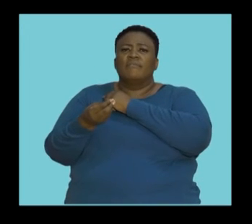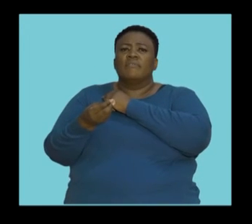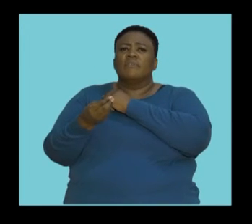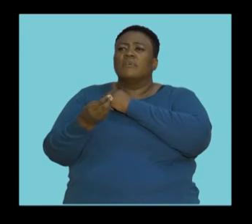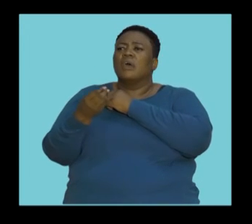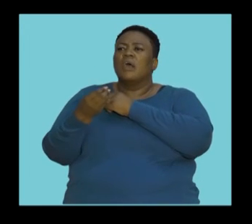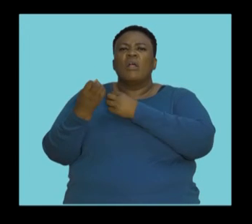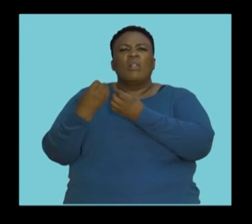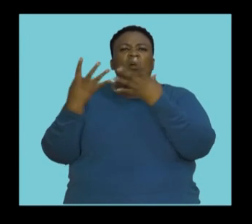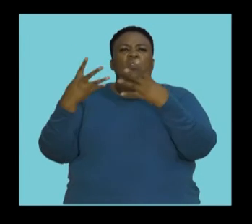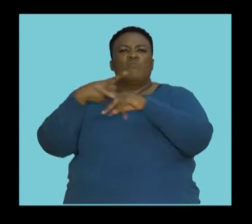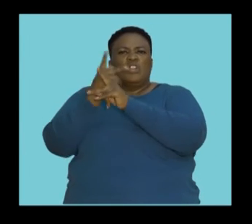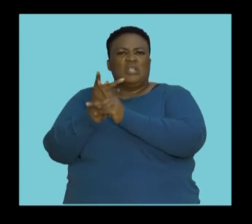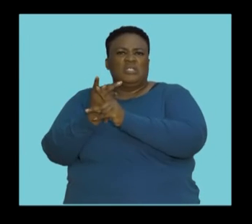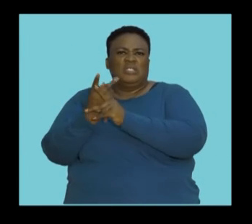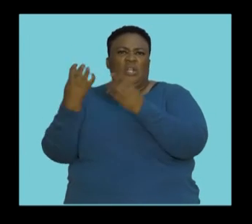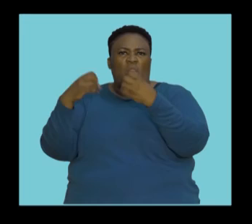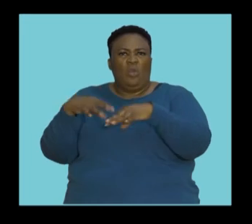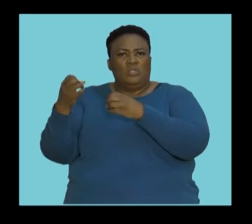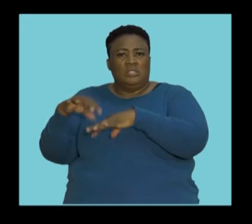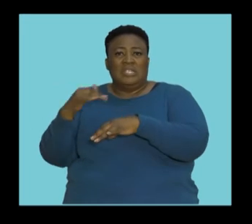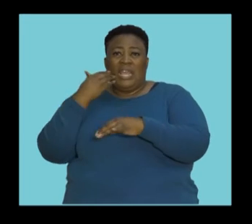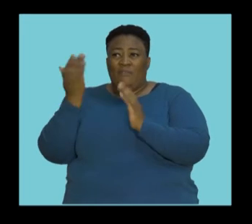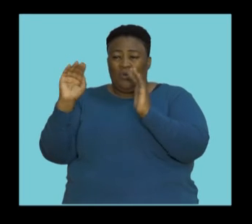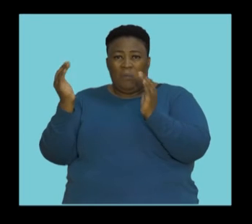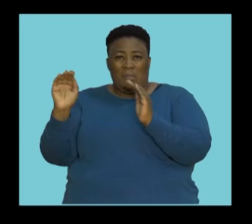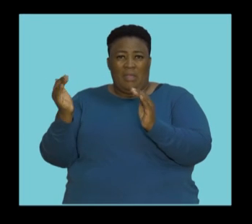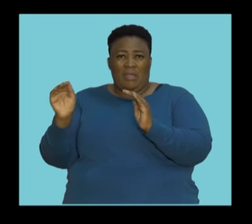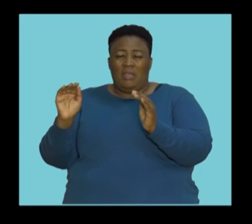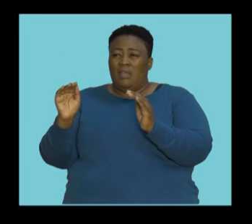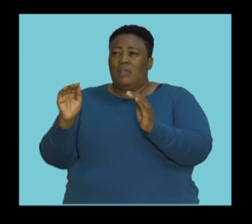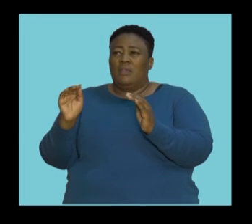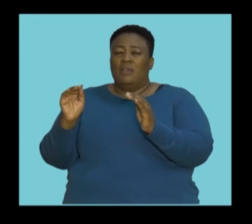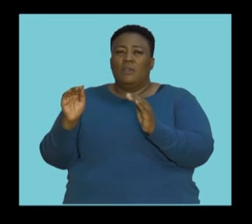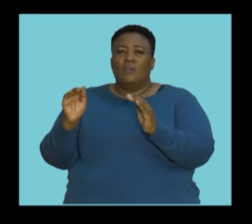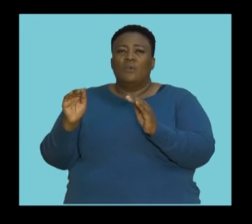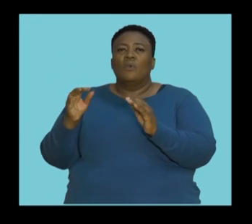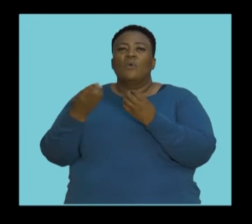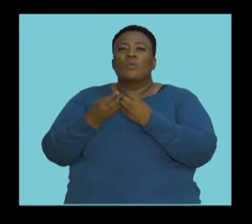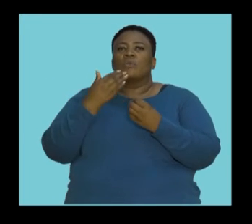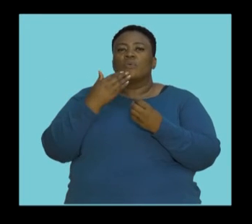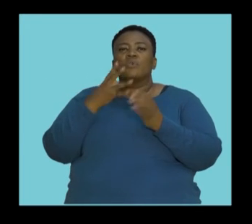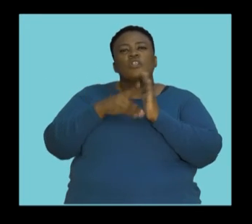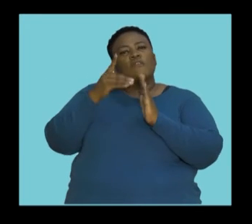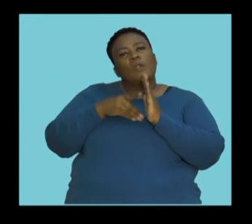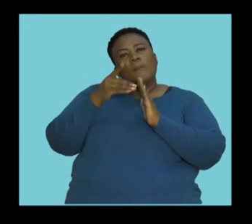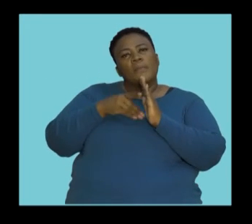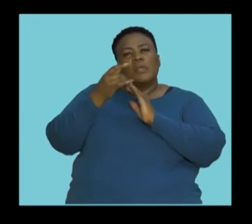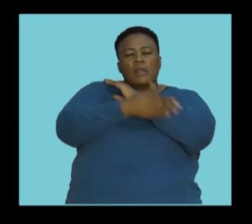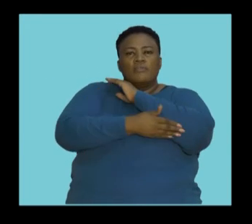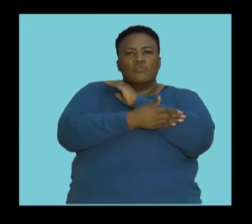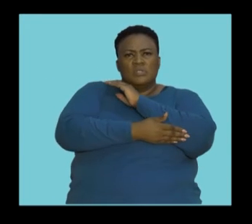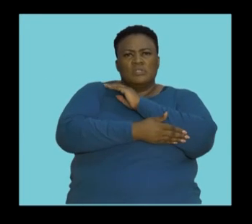significantly larger production of loss. If you compare that to Your developing